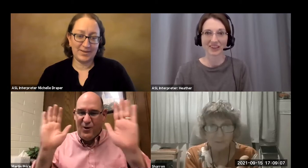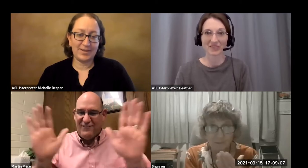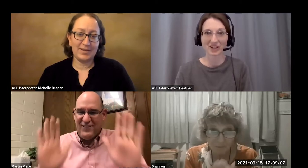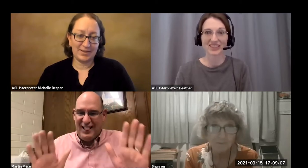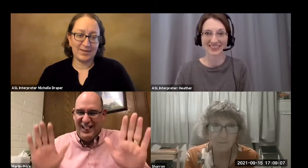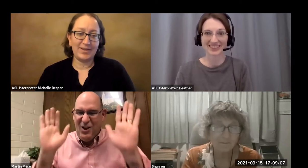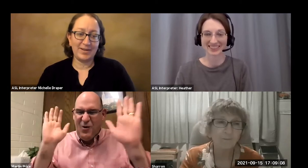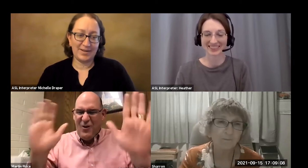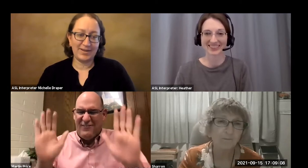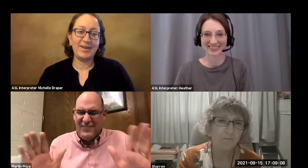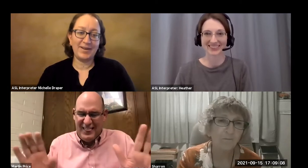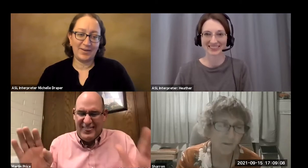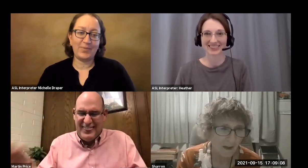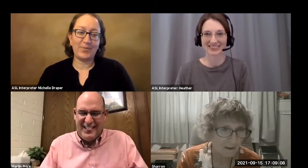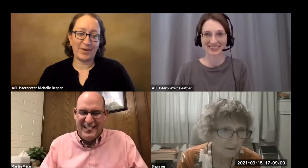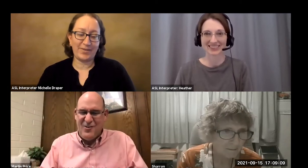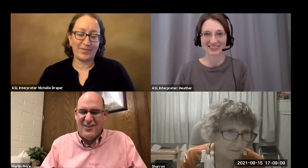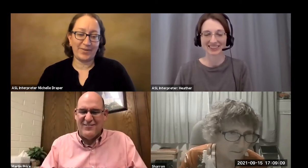I'm good.